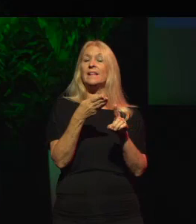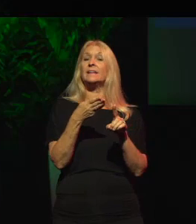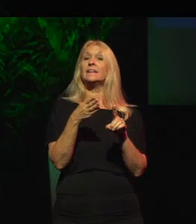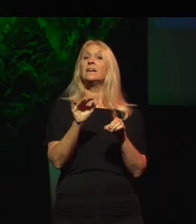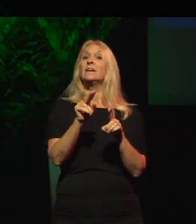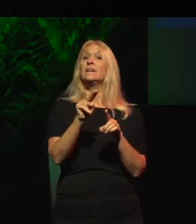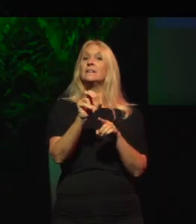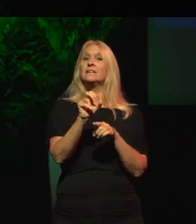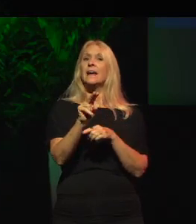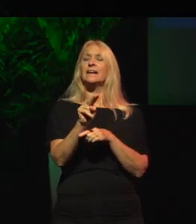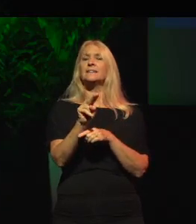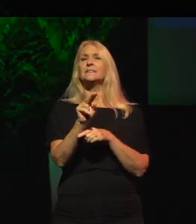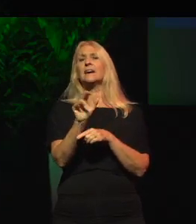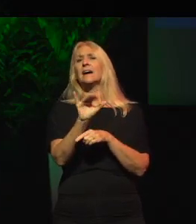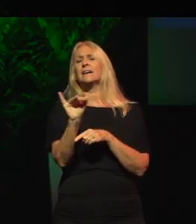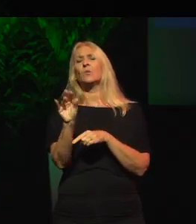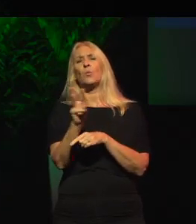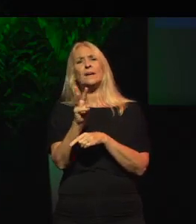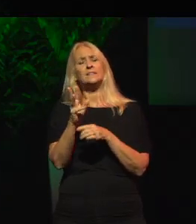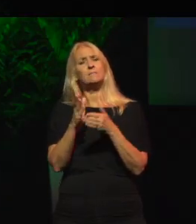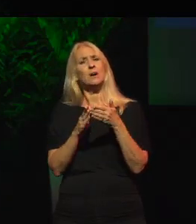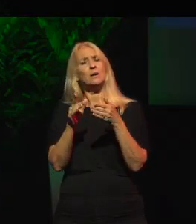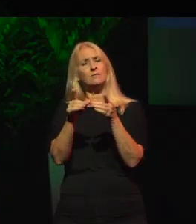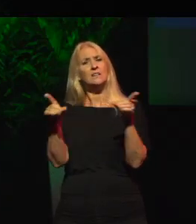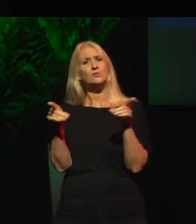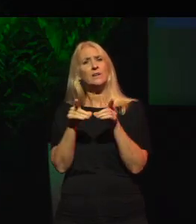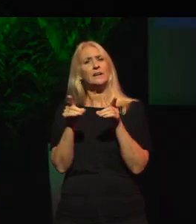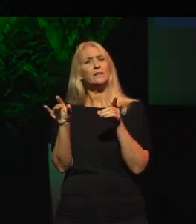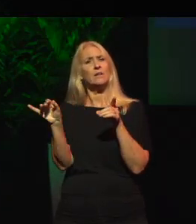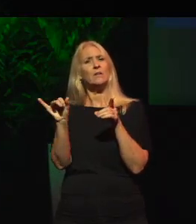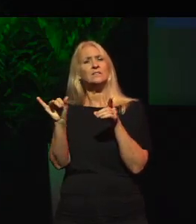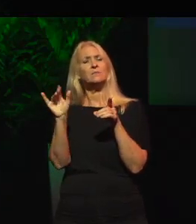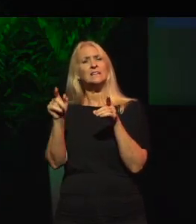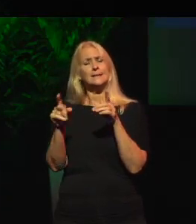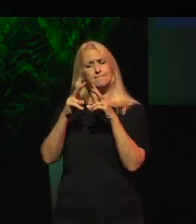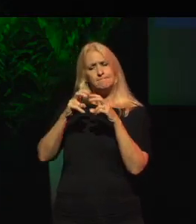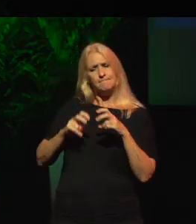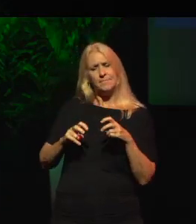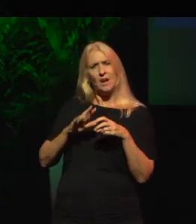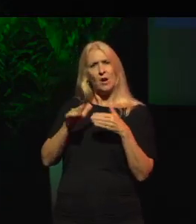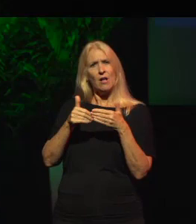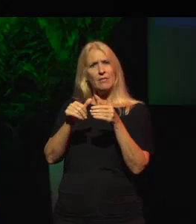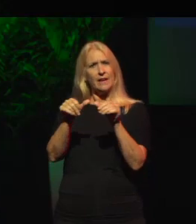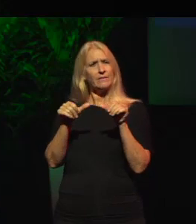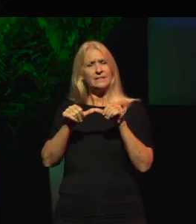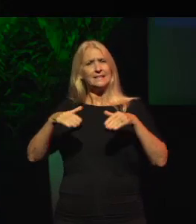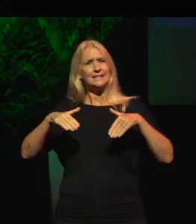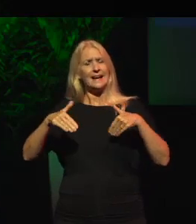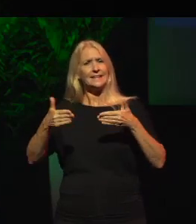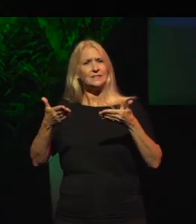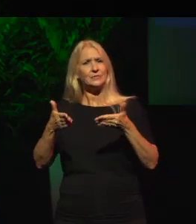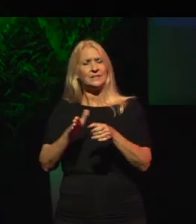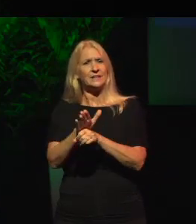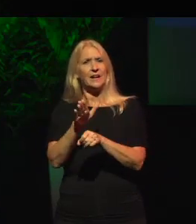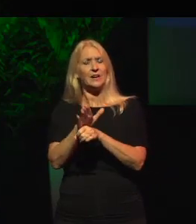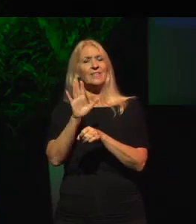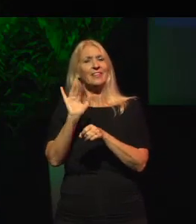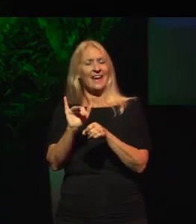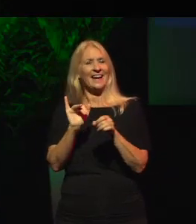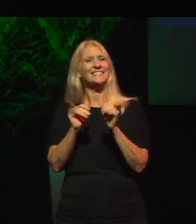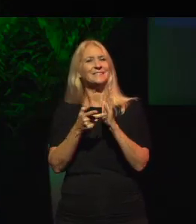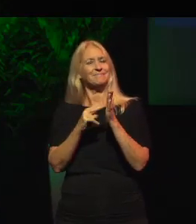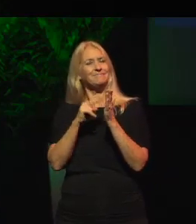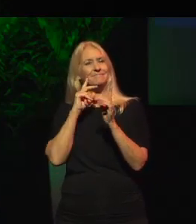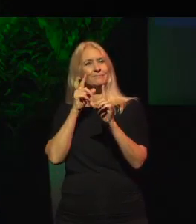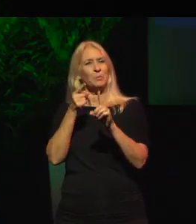of our district, we know we need to examine all of our underserved areas. That will be part of our purpose as well this